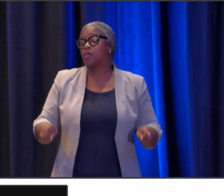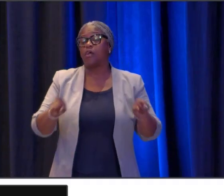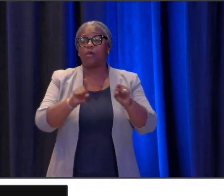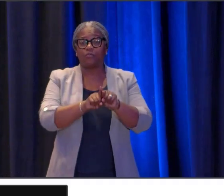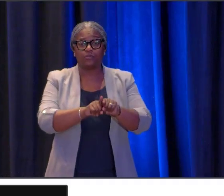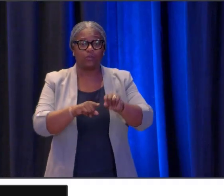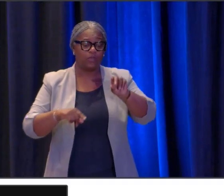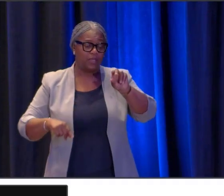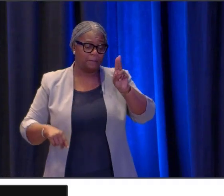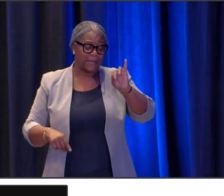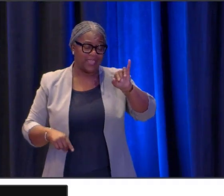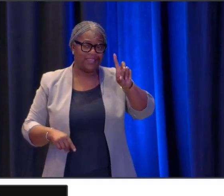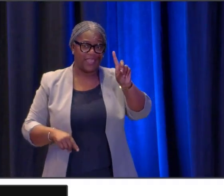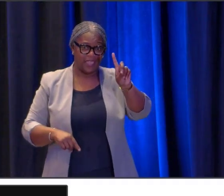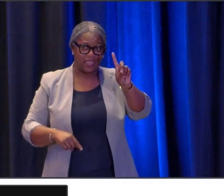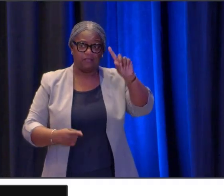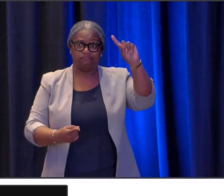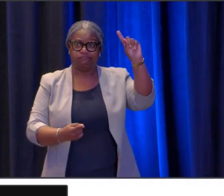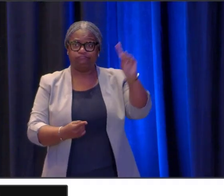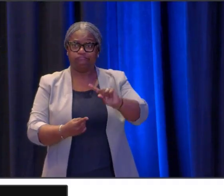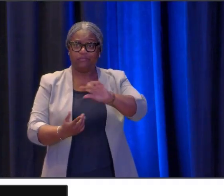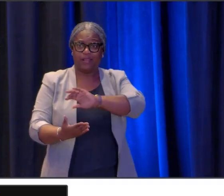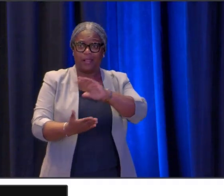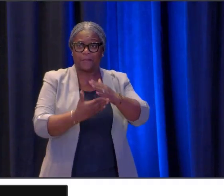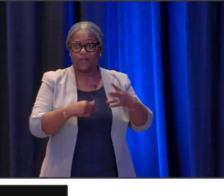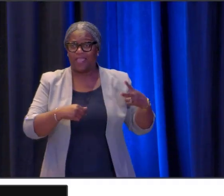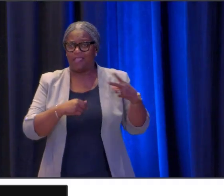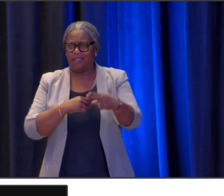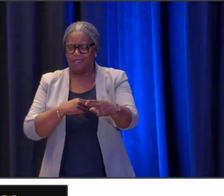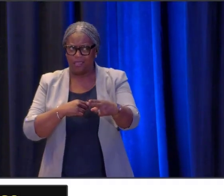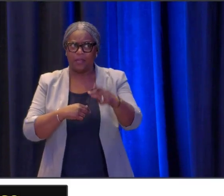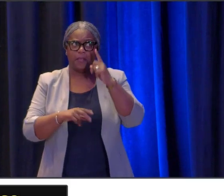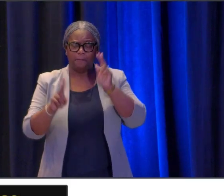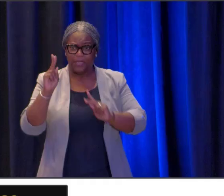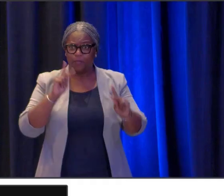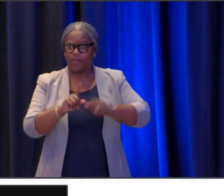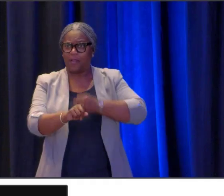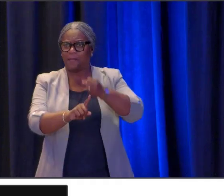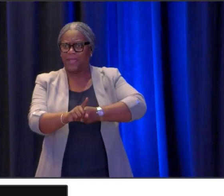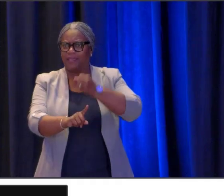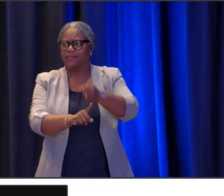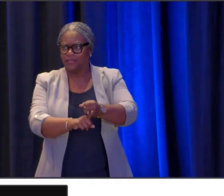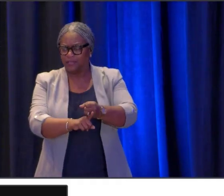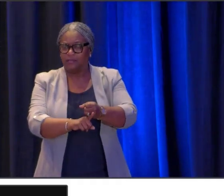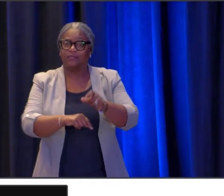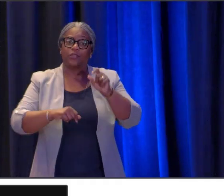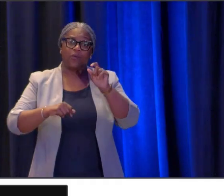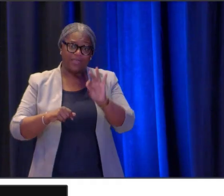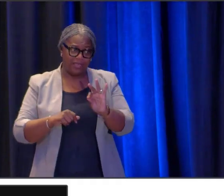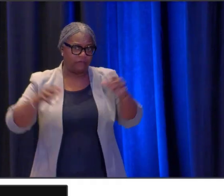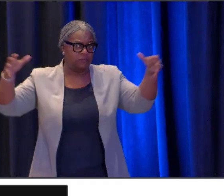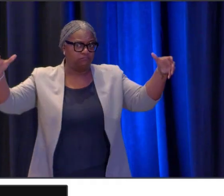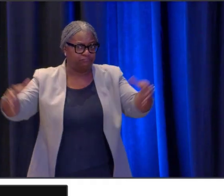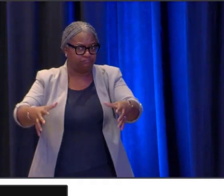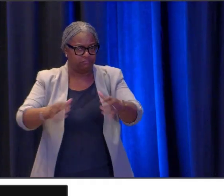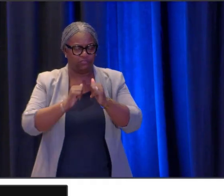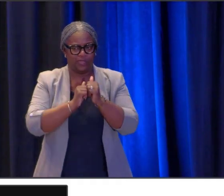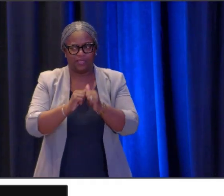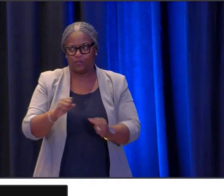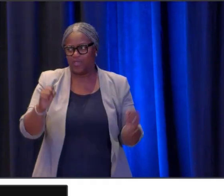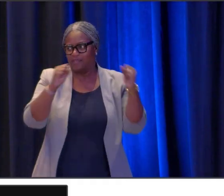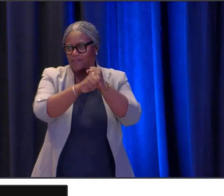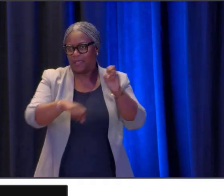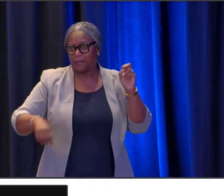Medicaid cuts, all right? And collectively, we can fight back. But we got to stop working in